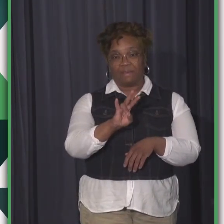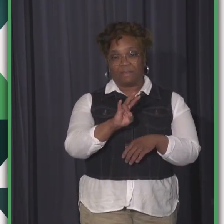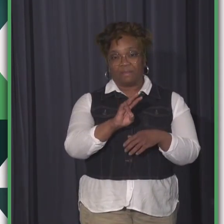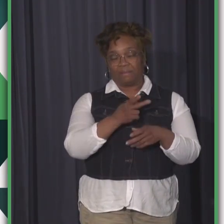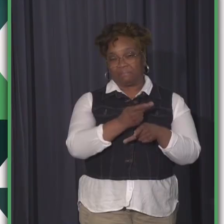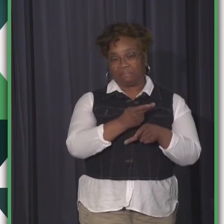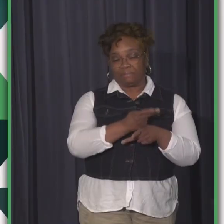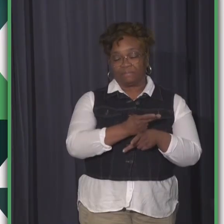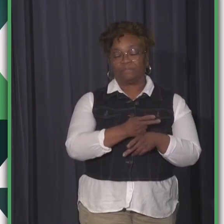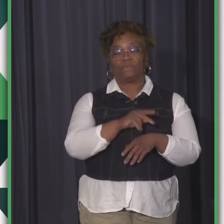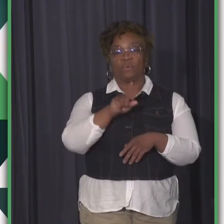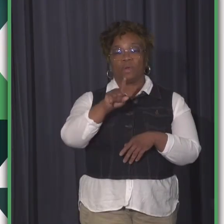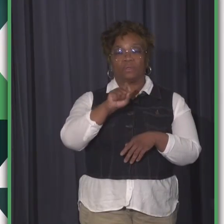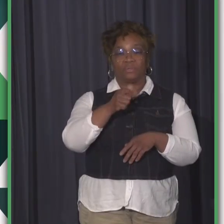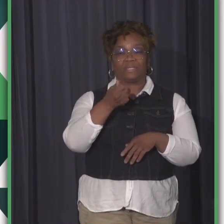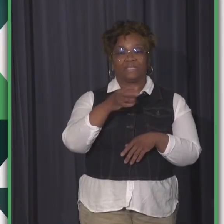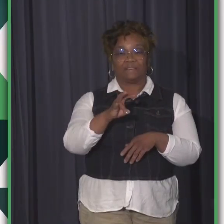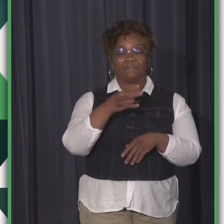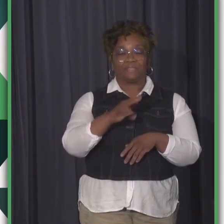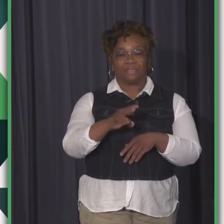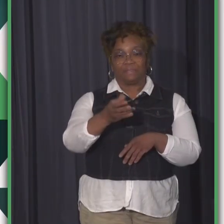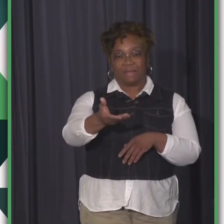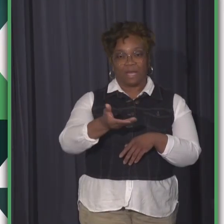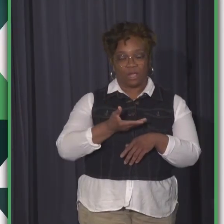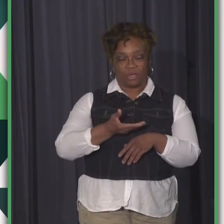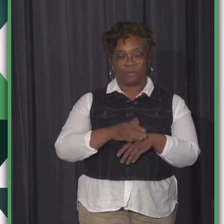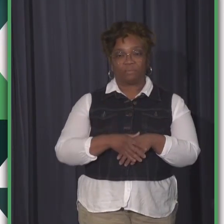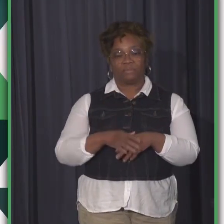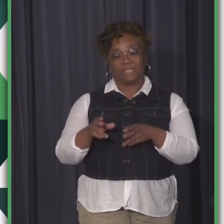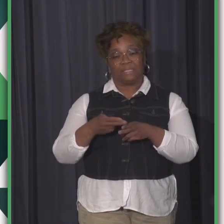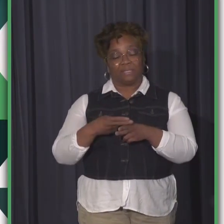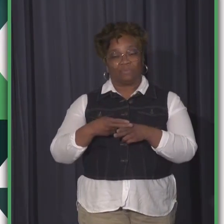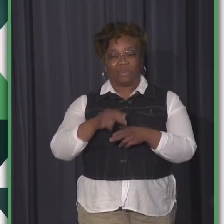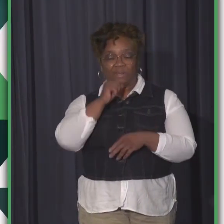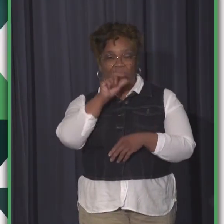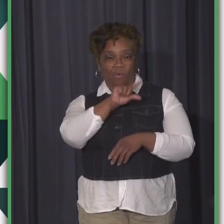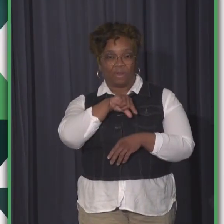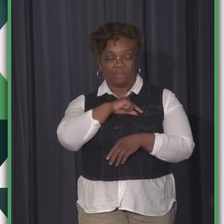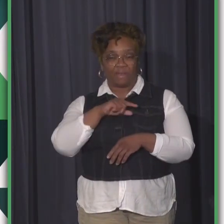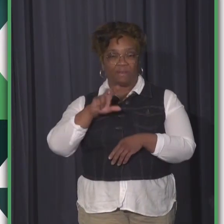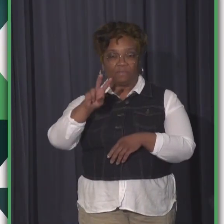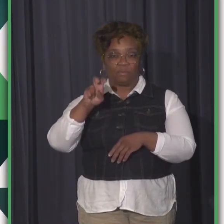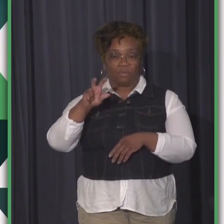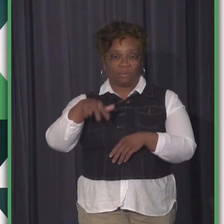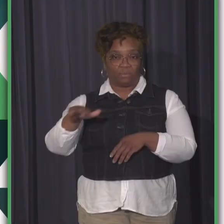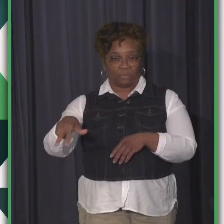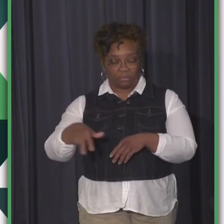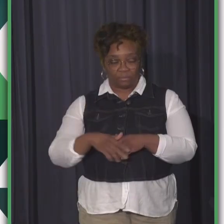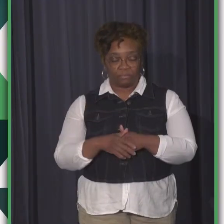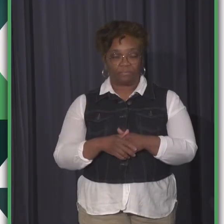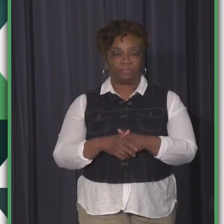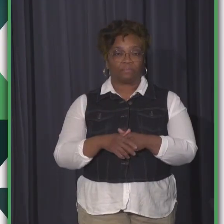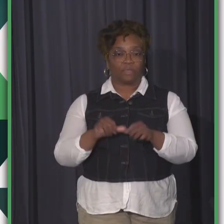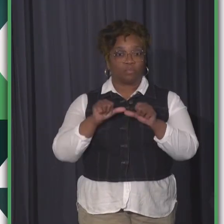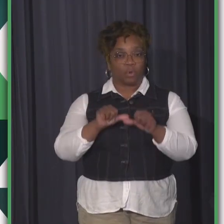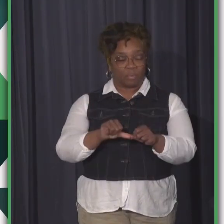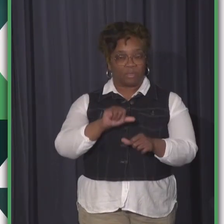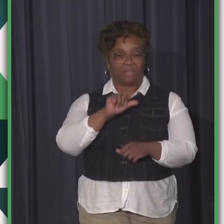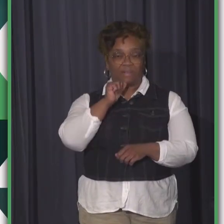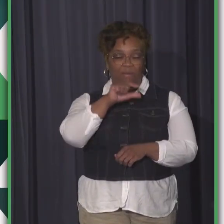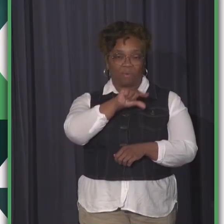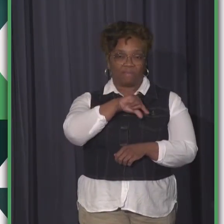archived, 117 members have been hired. Temporarily disqualified was 233. Permanently disqualified